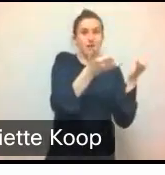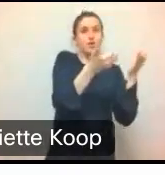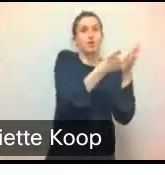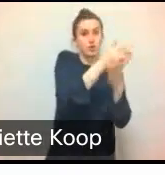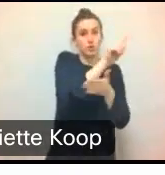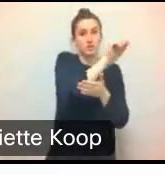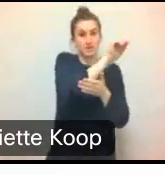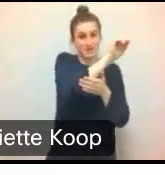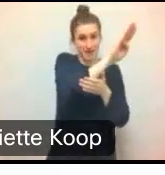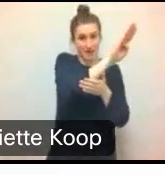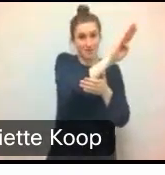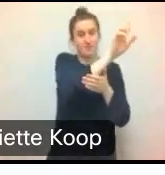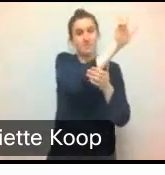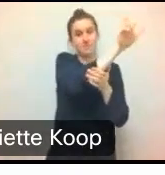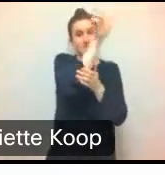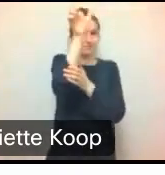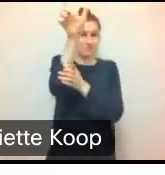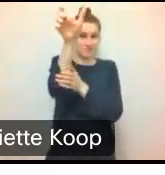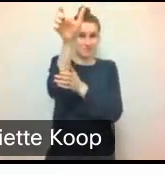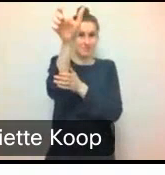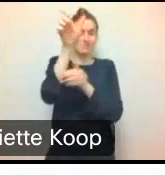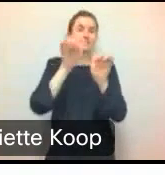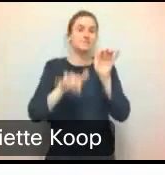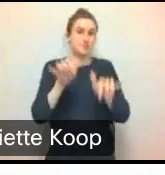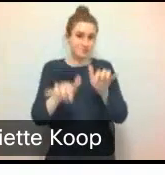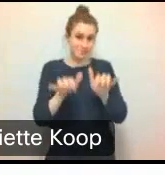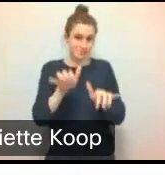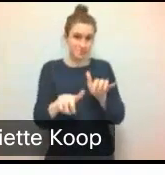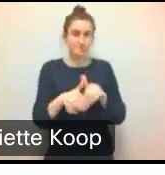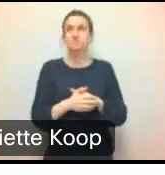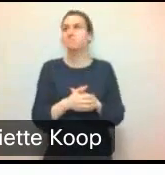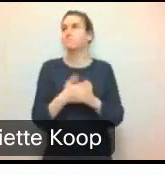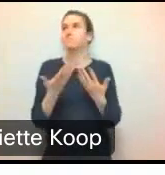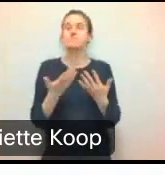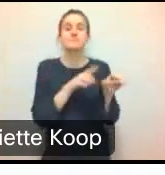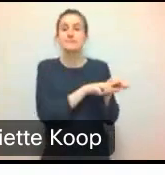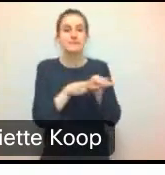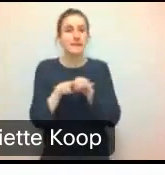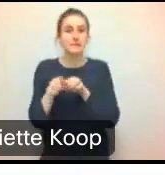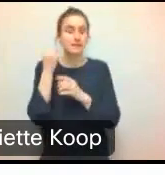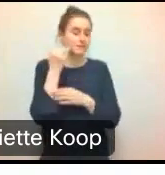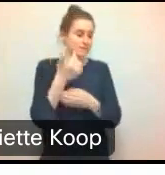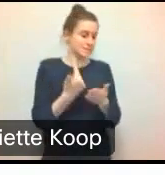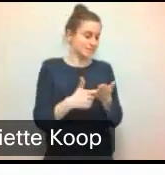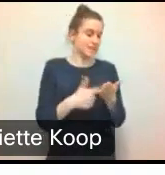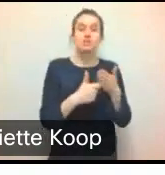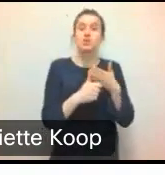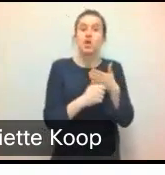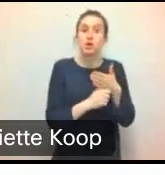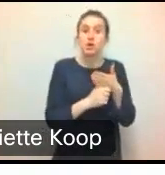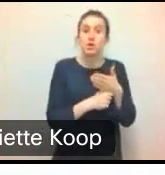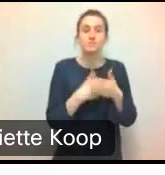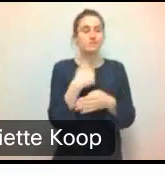about this group. You do the same thing for, let's say they refer to an article. There was an article I